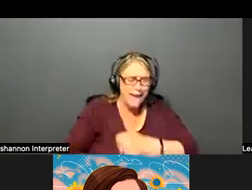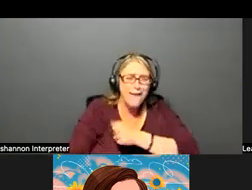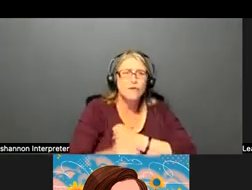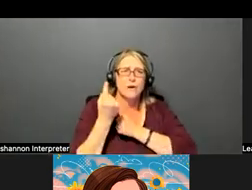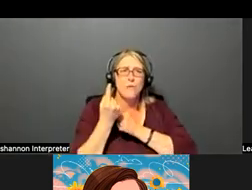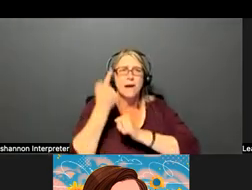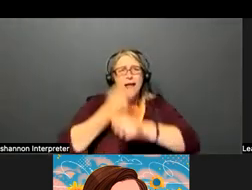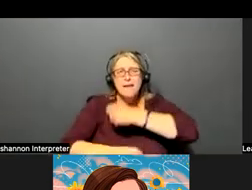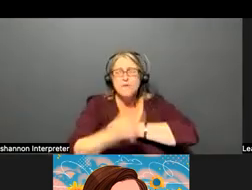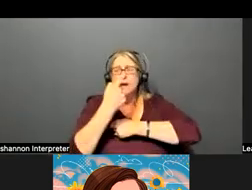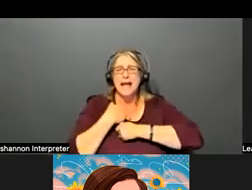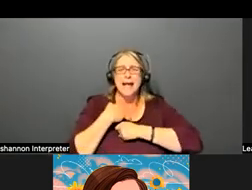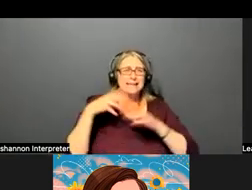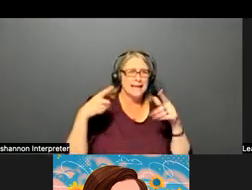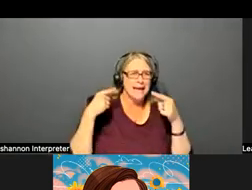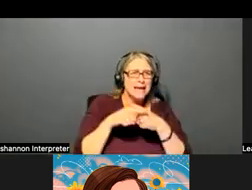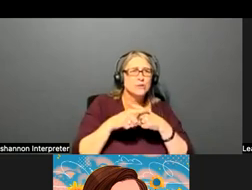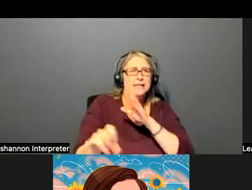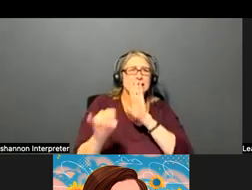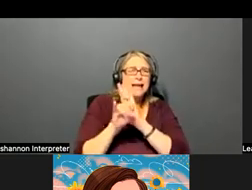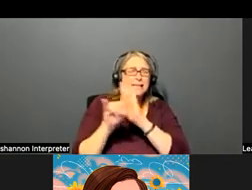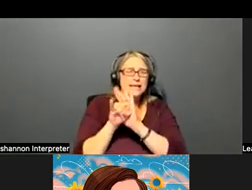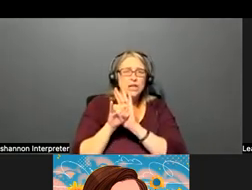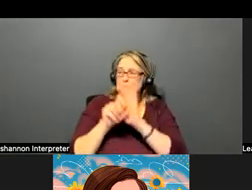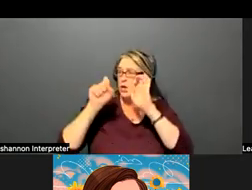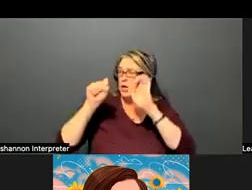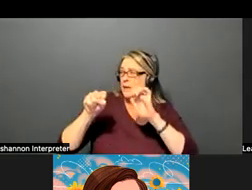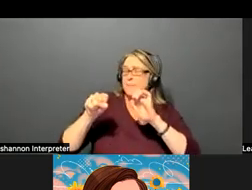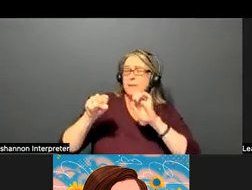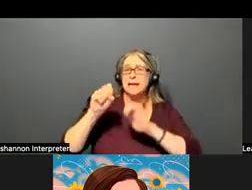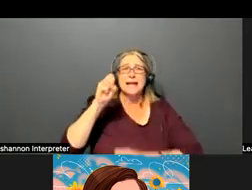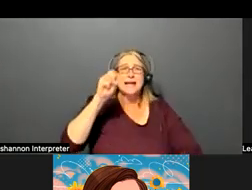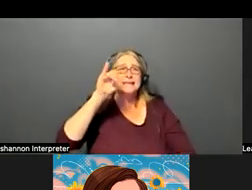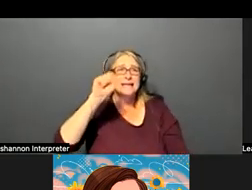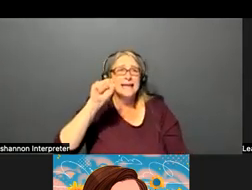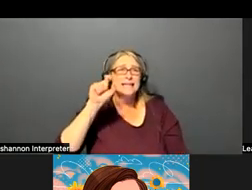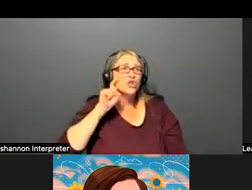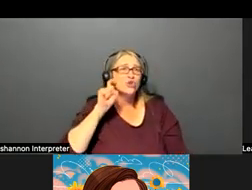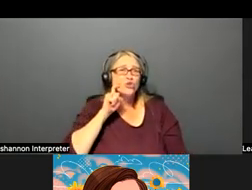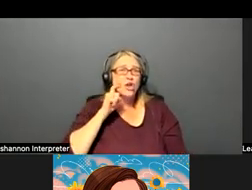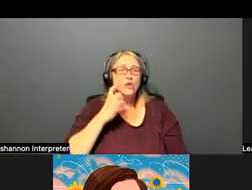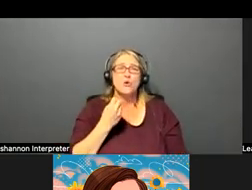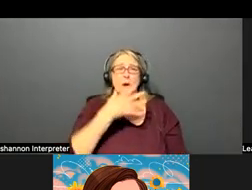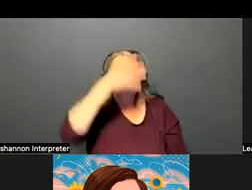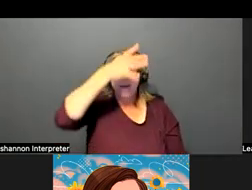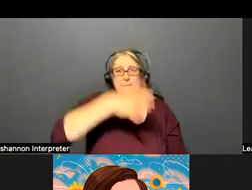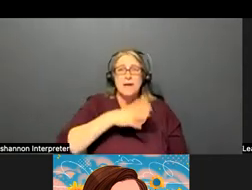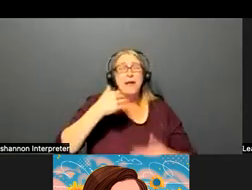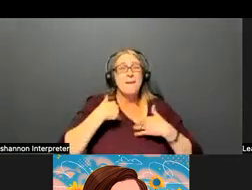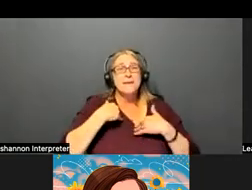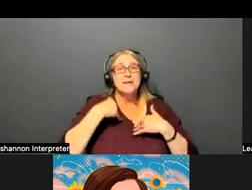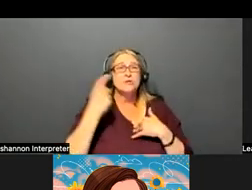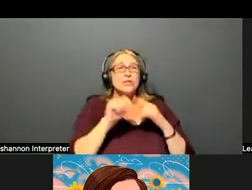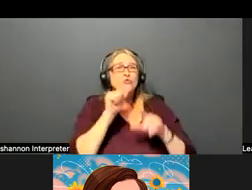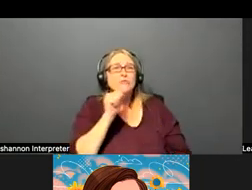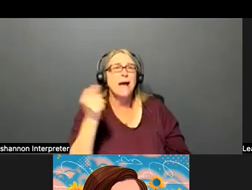has an intersecting identity. You can be a cisgendered white male and still be intersectional. Why? Because you're not